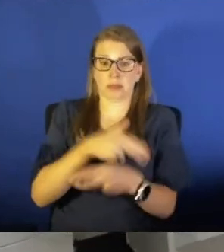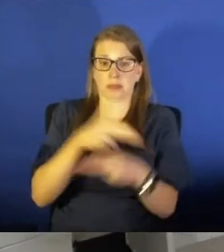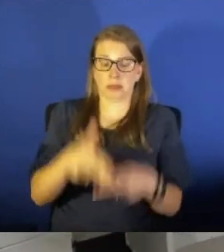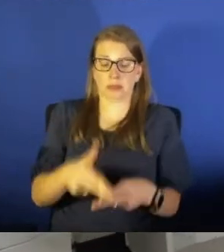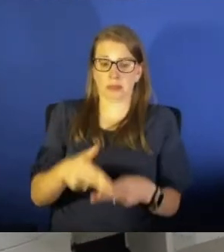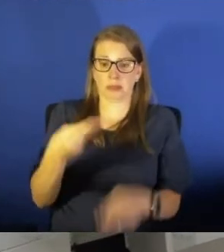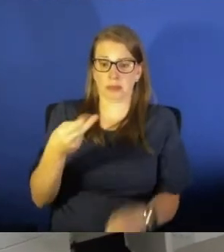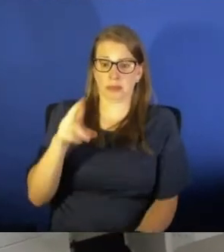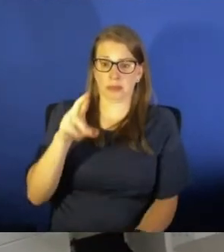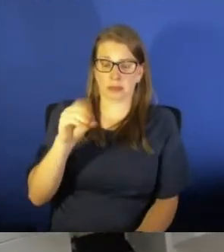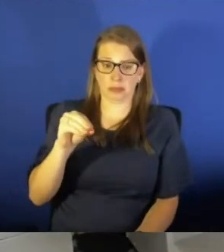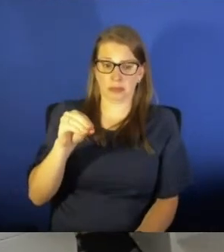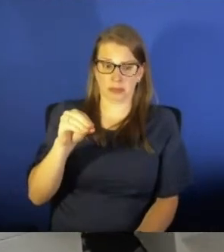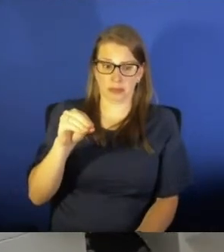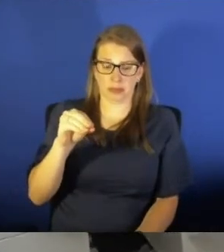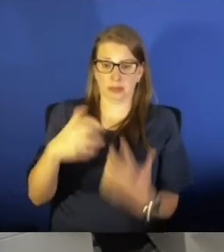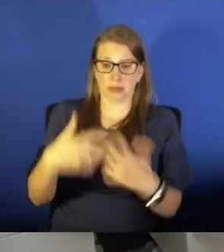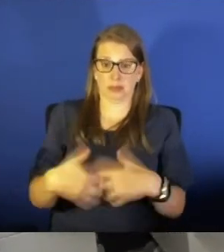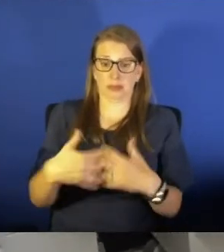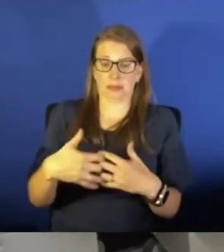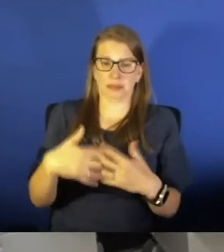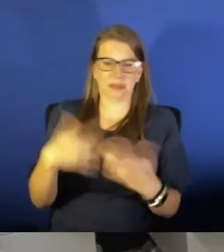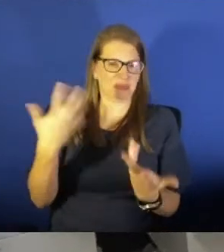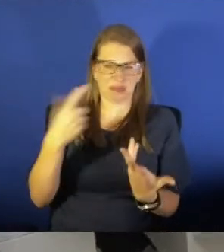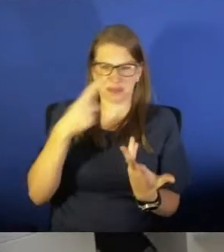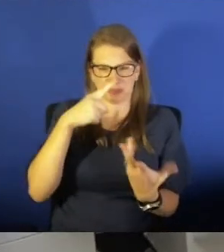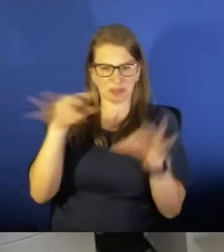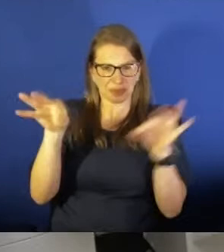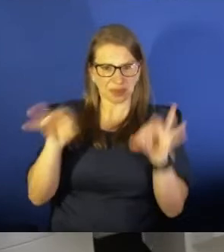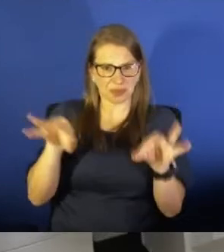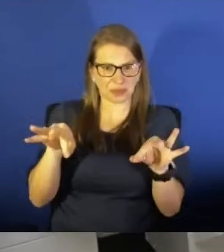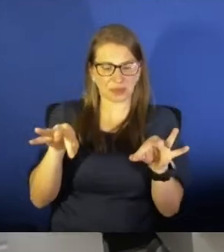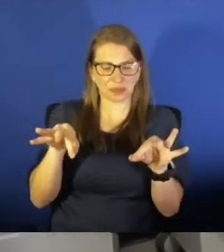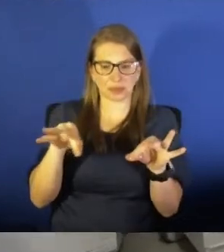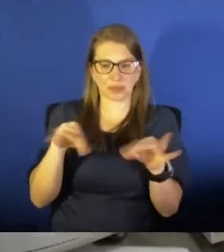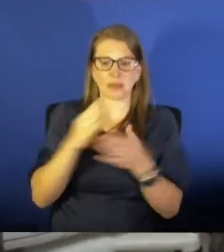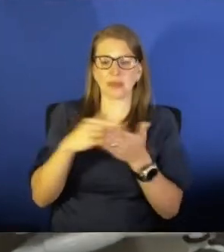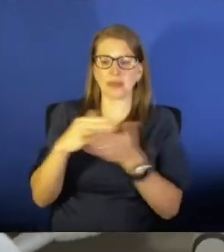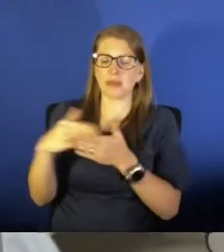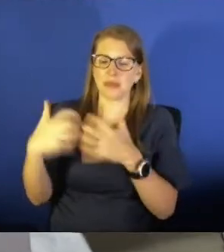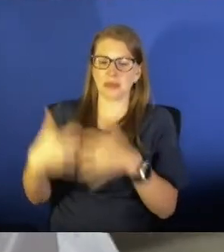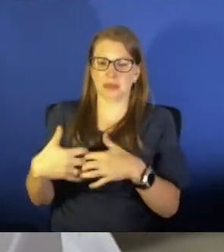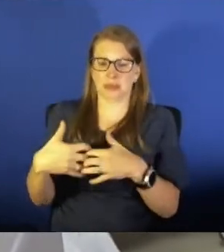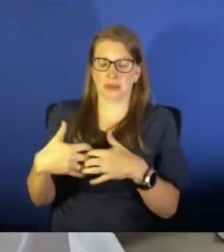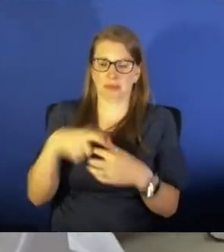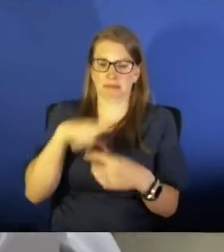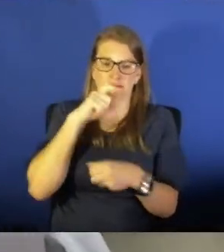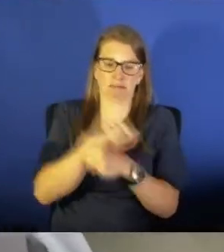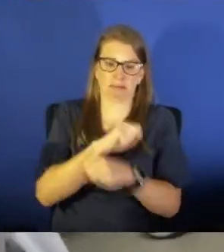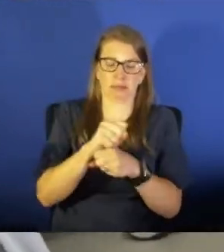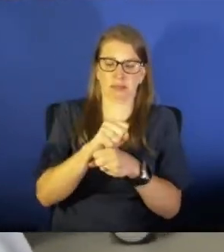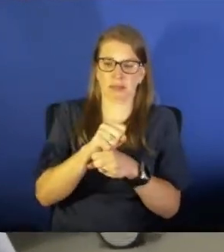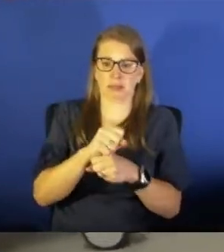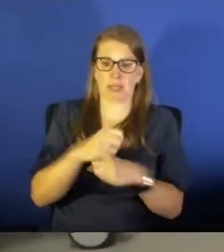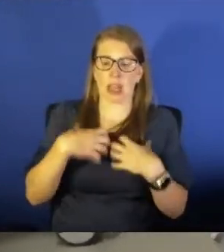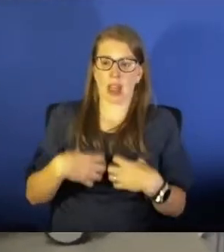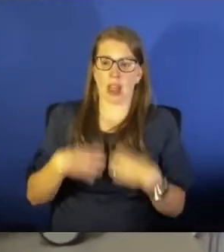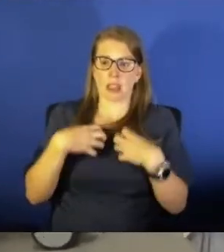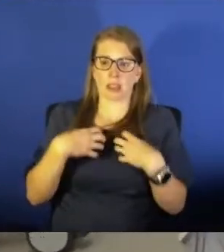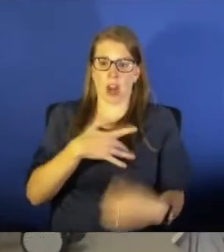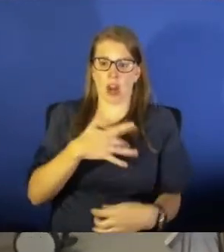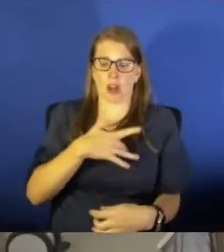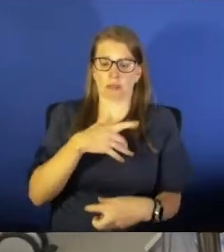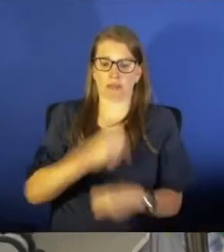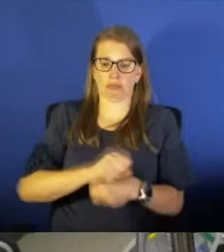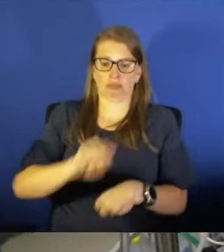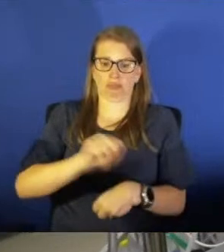machine, the hero machine. Yep. Can you explain which parts of this machine were the ones that made sure that Leticia's lungs and heart were working throughout all